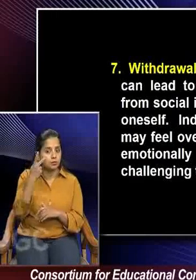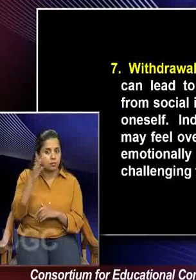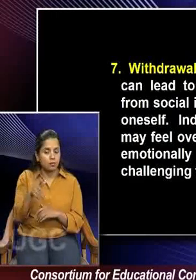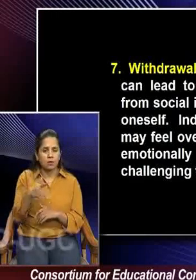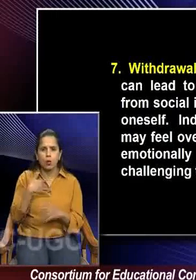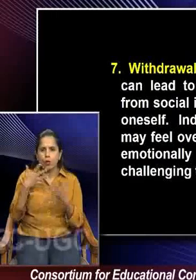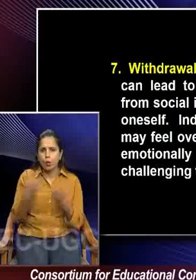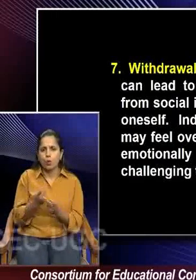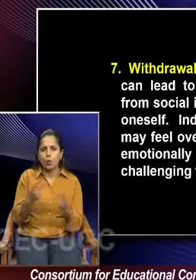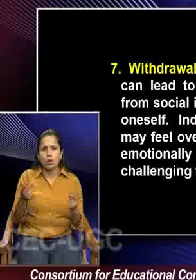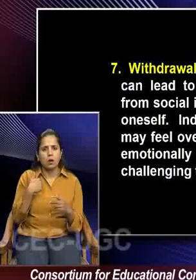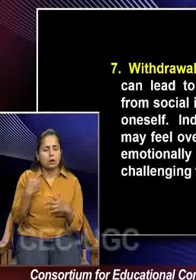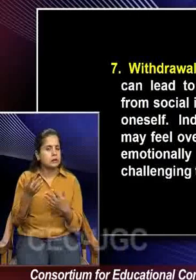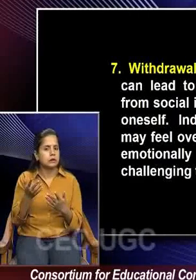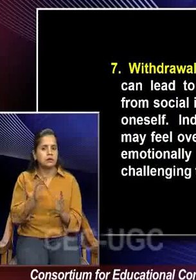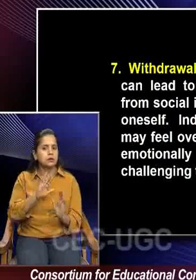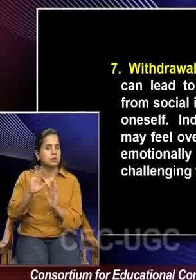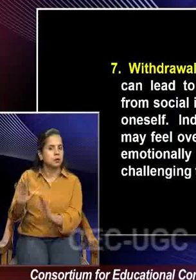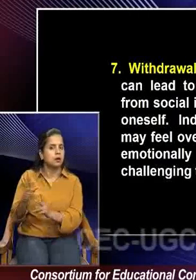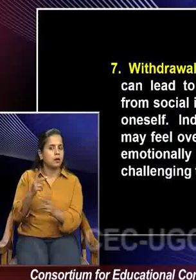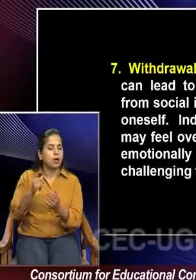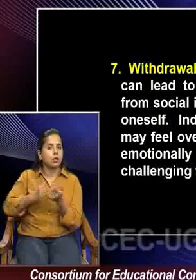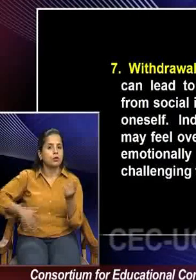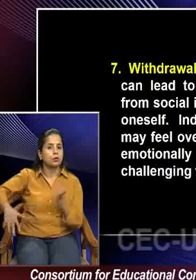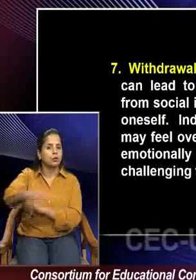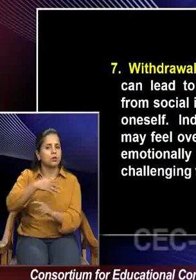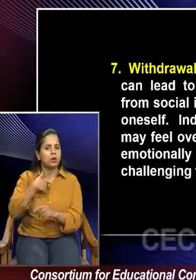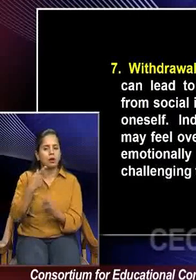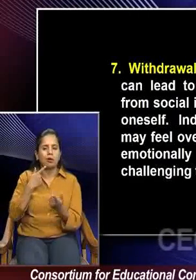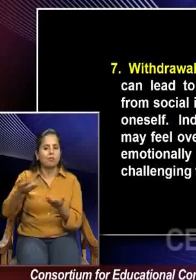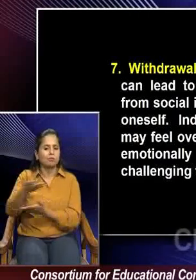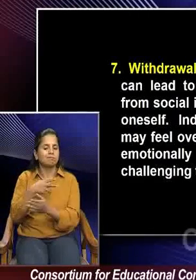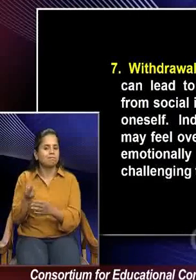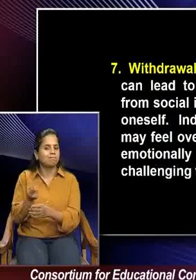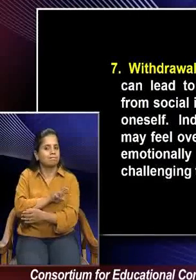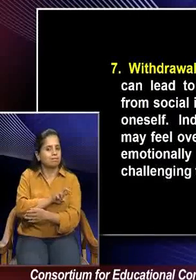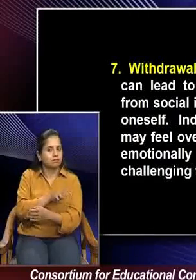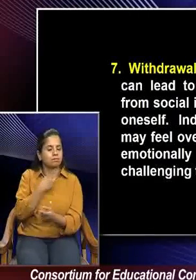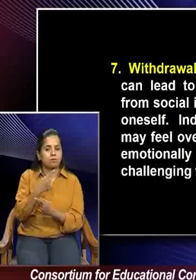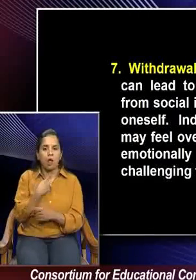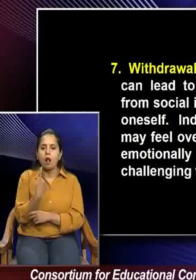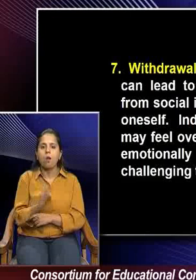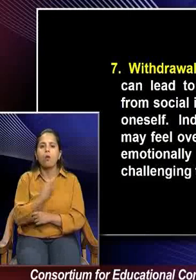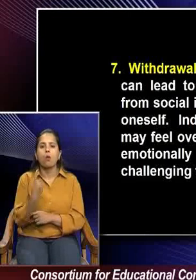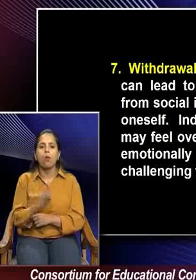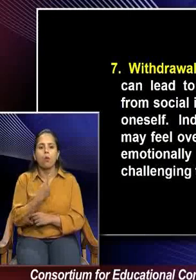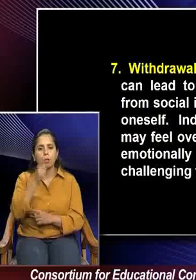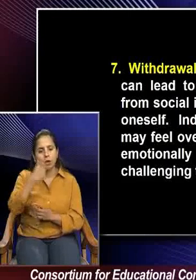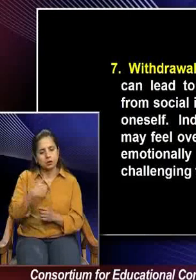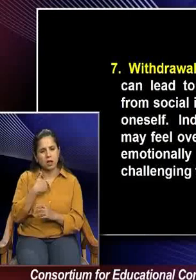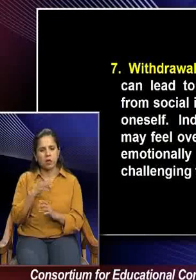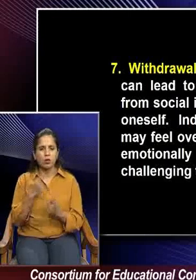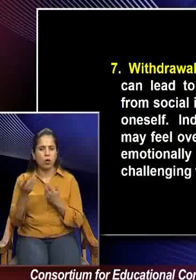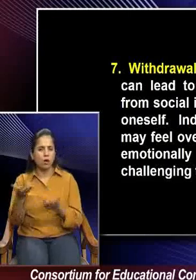desire to withdraw from social interactions and isolate one's own